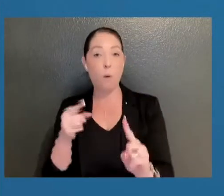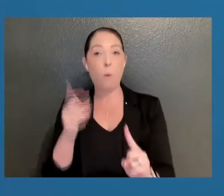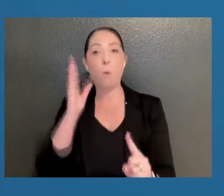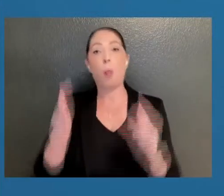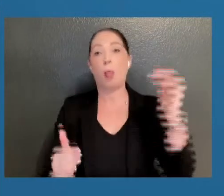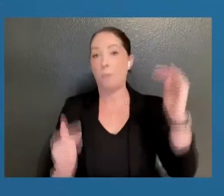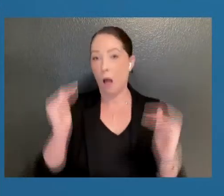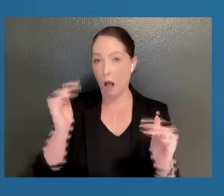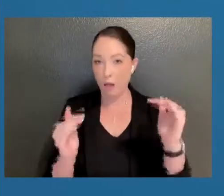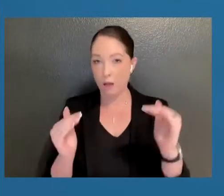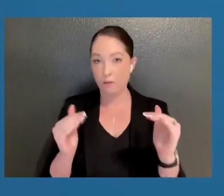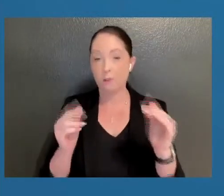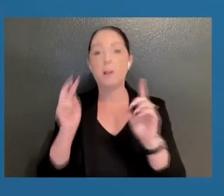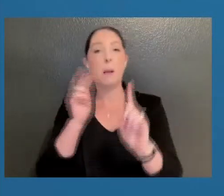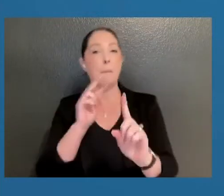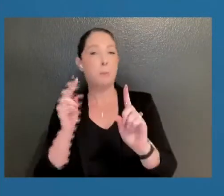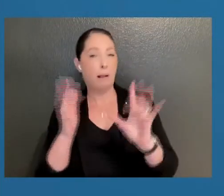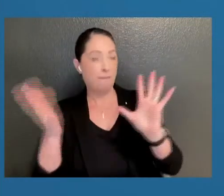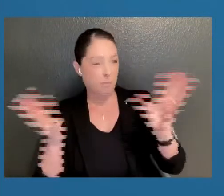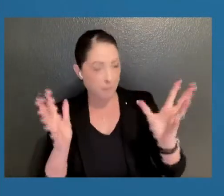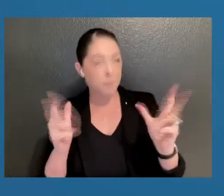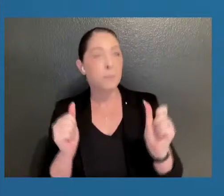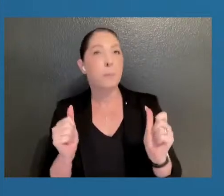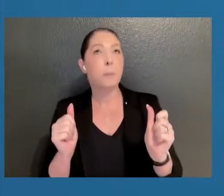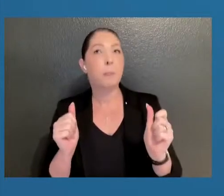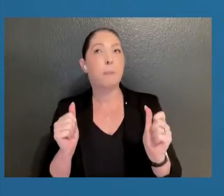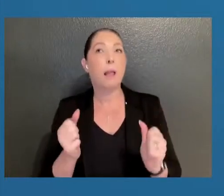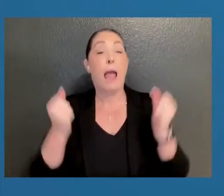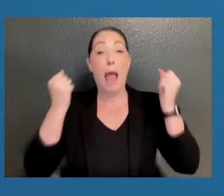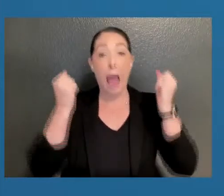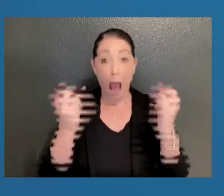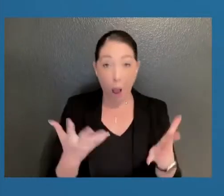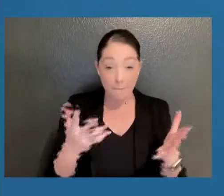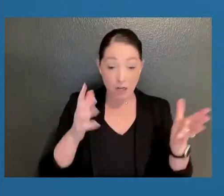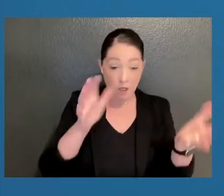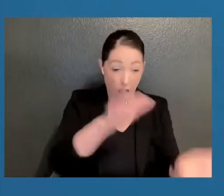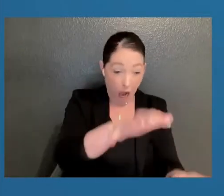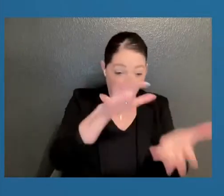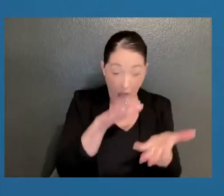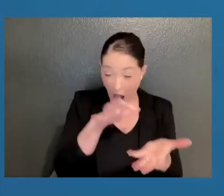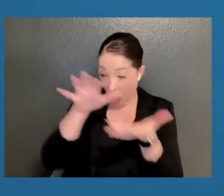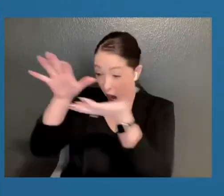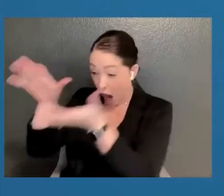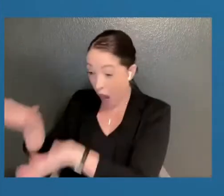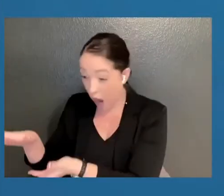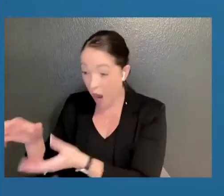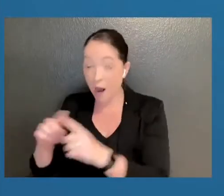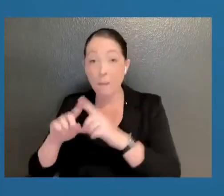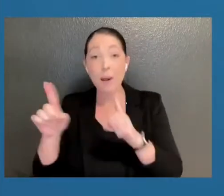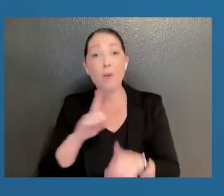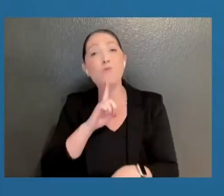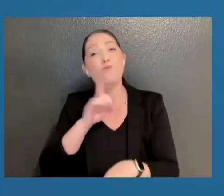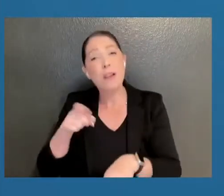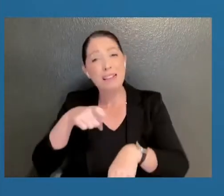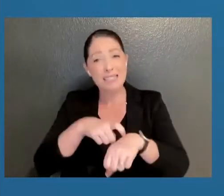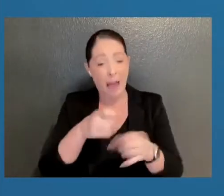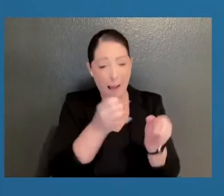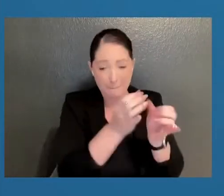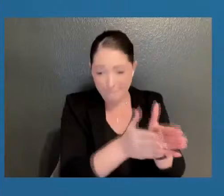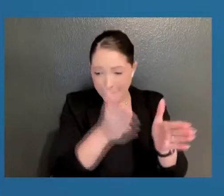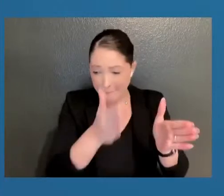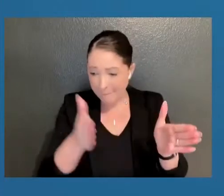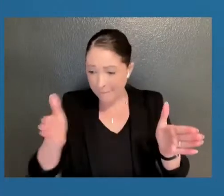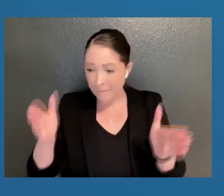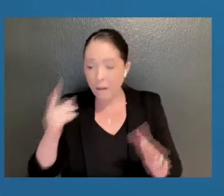it in perspective on exactly how much has to be turned over, but more importantly, putting real timelines on it on both sides.